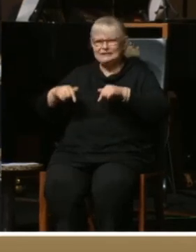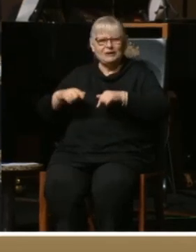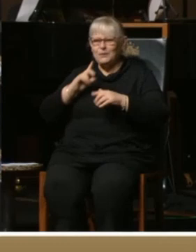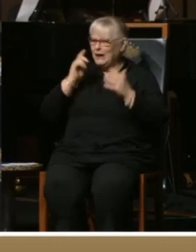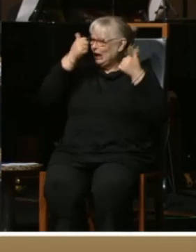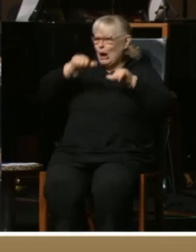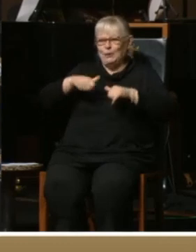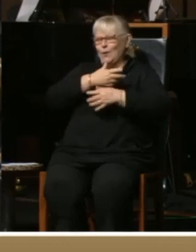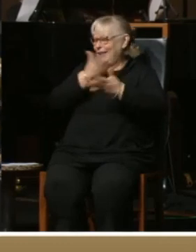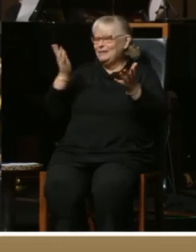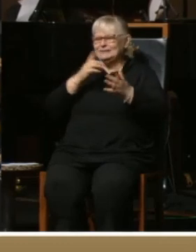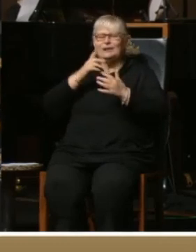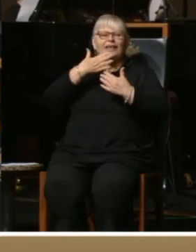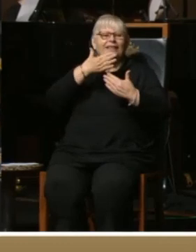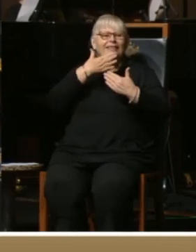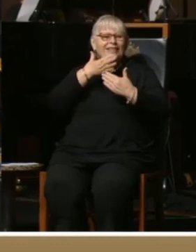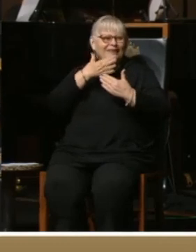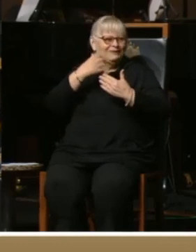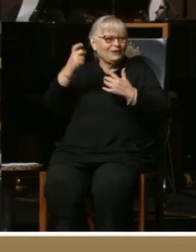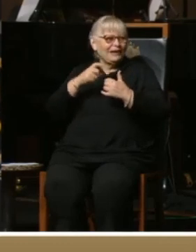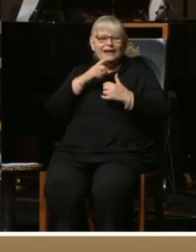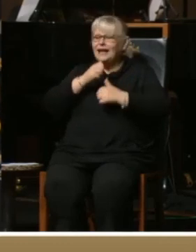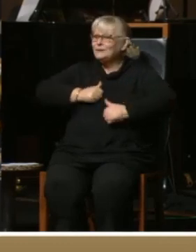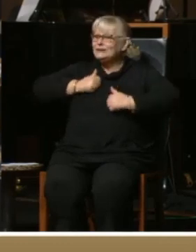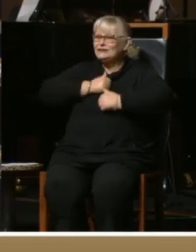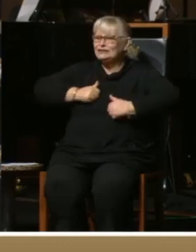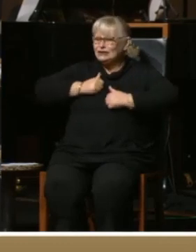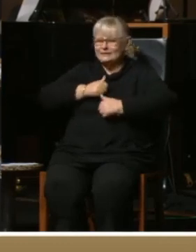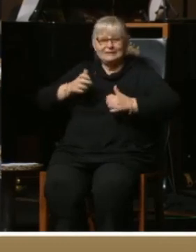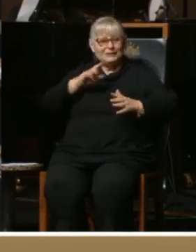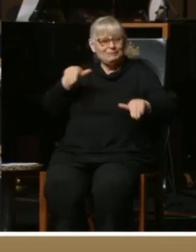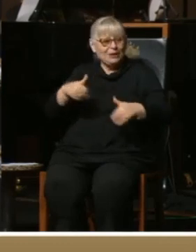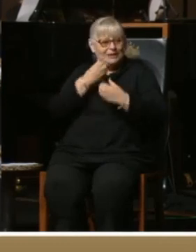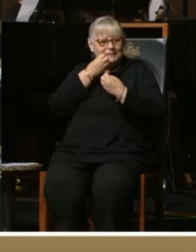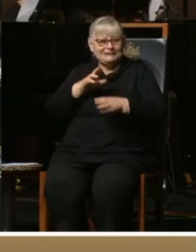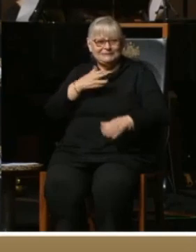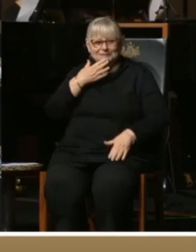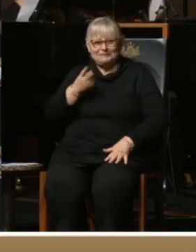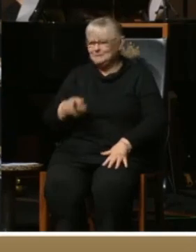known to all of us, so thank you very much. And enjoy the rest of the birthday. Thank you.